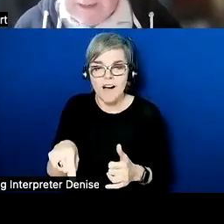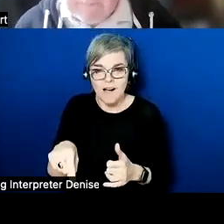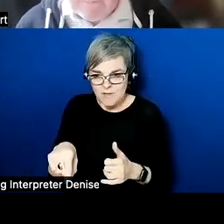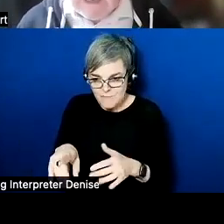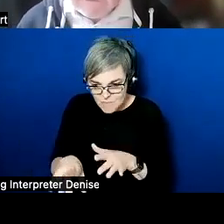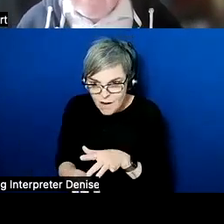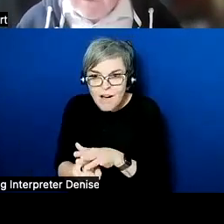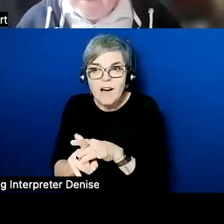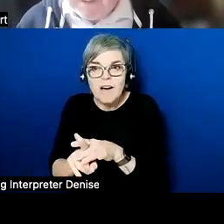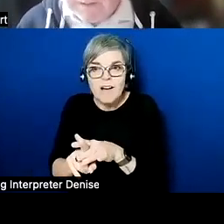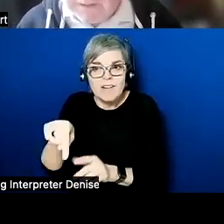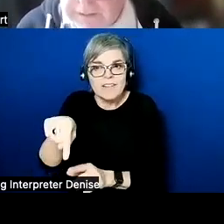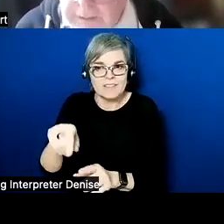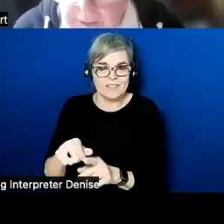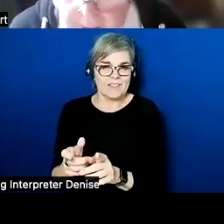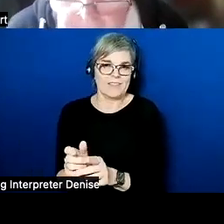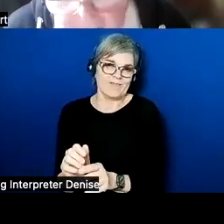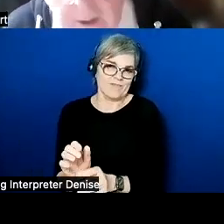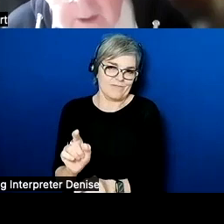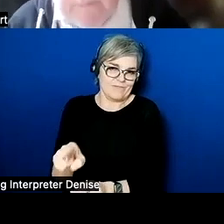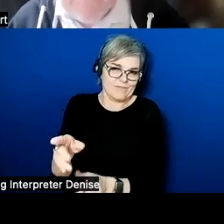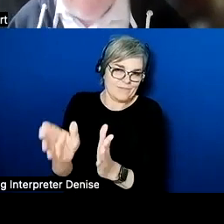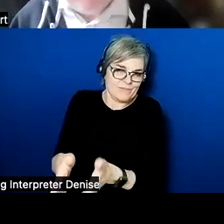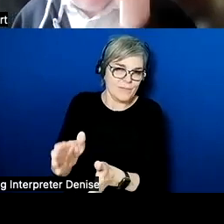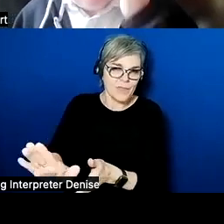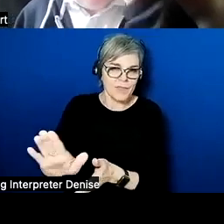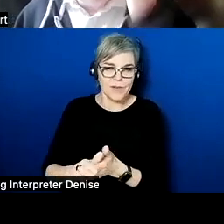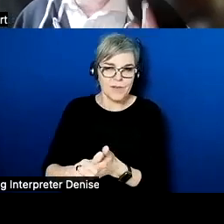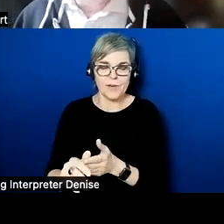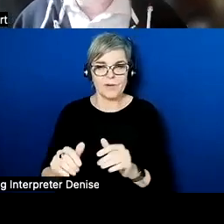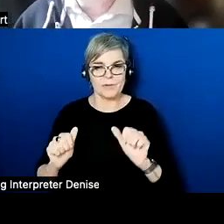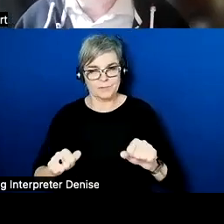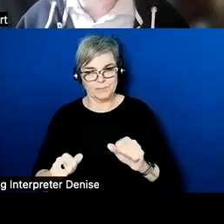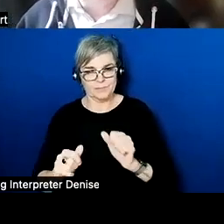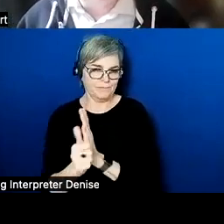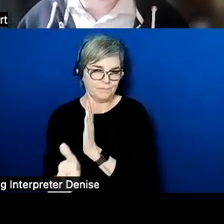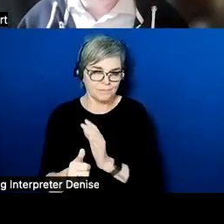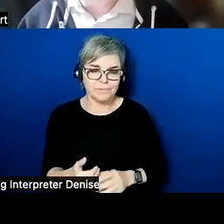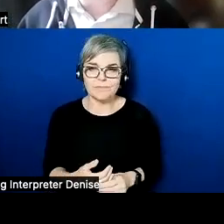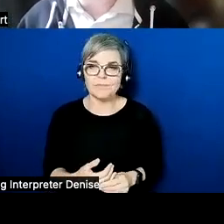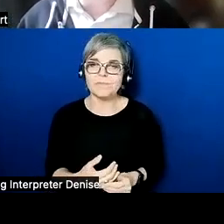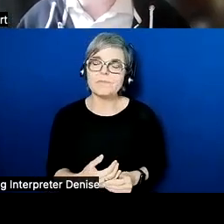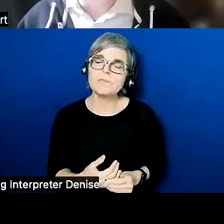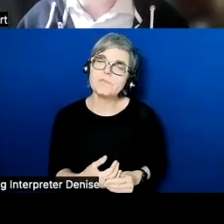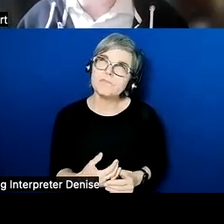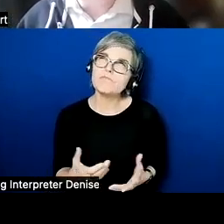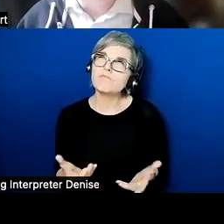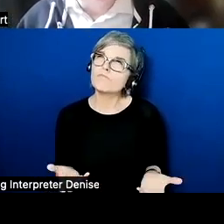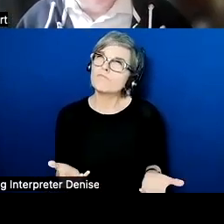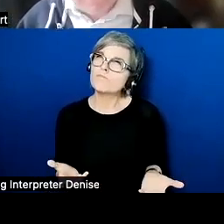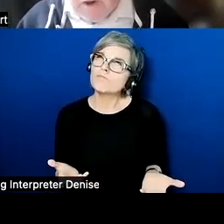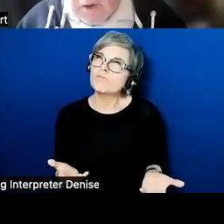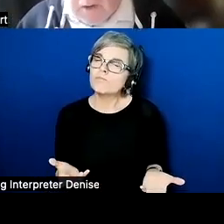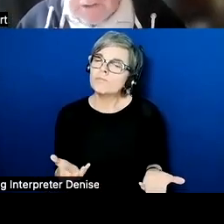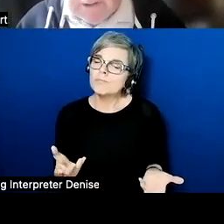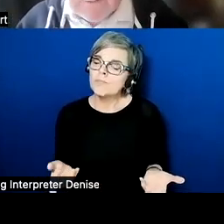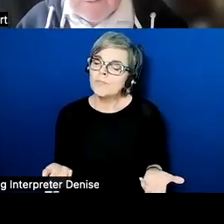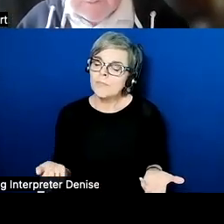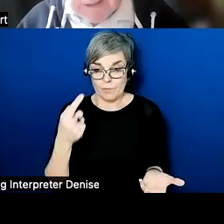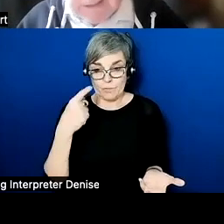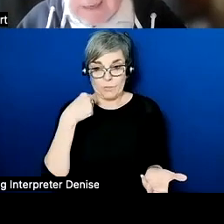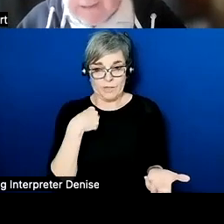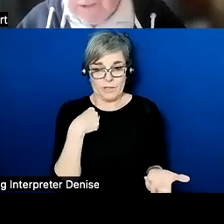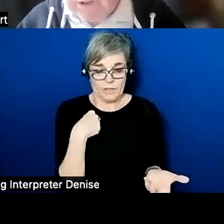people's kind of abilities. But for me, one of the things that's really clear is that the